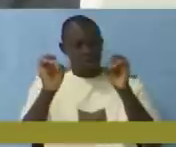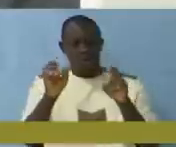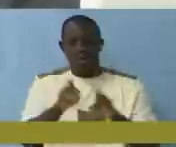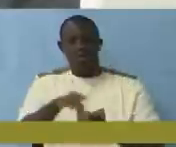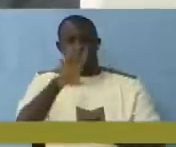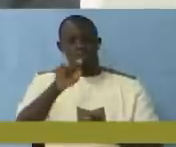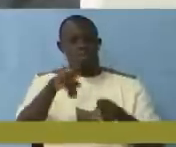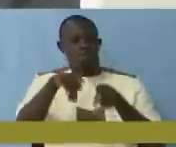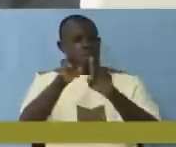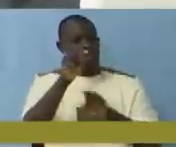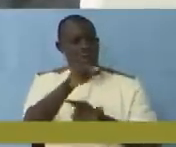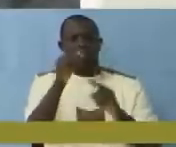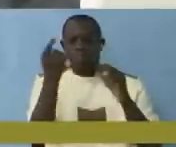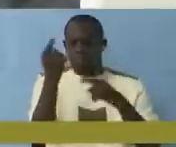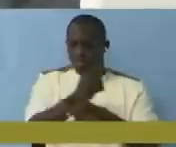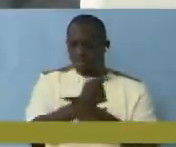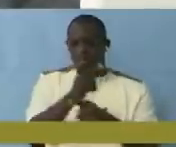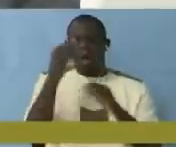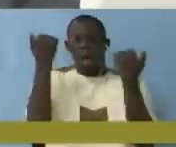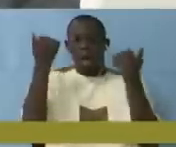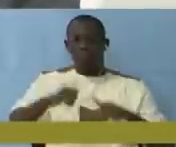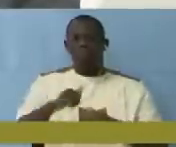matter?